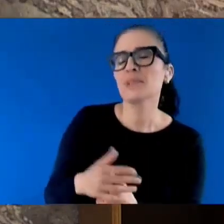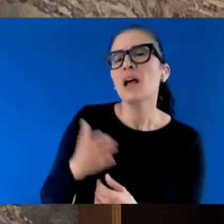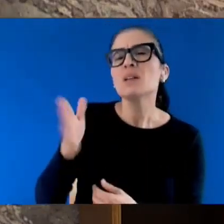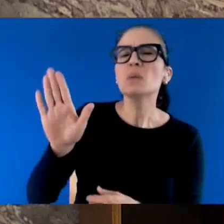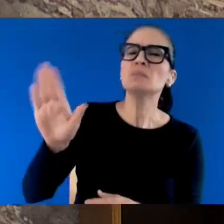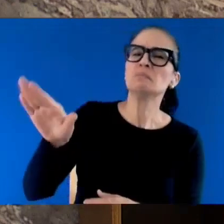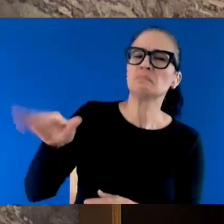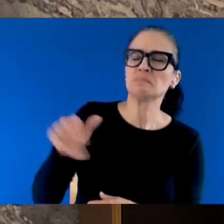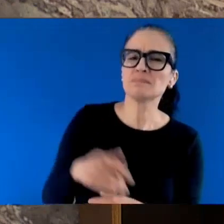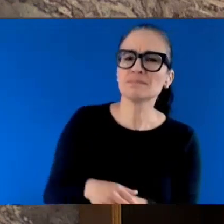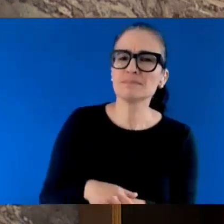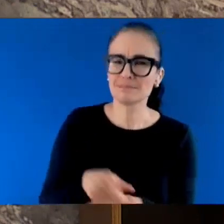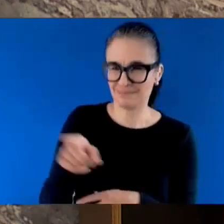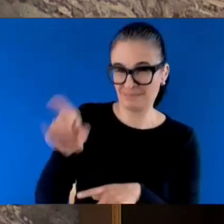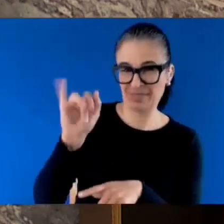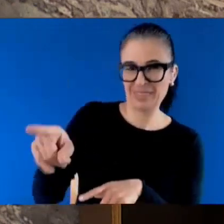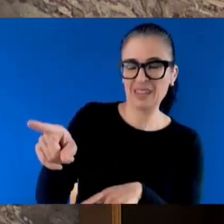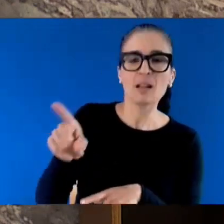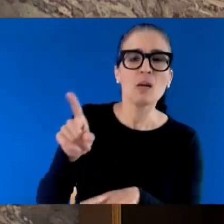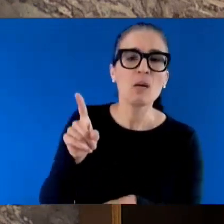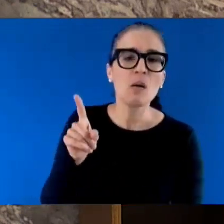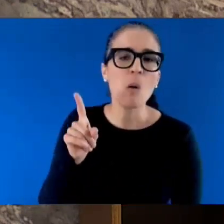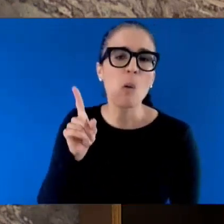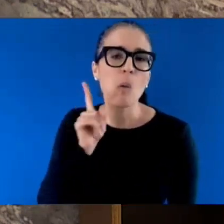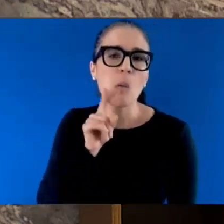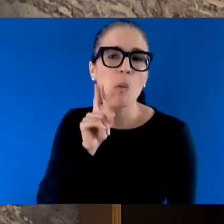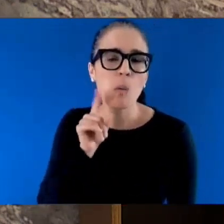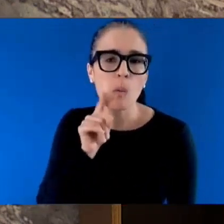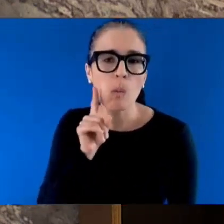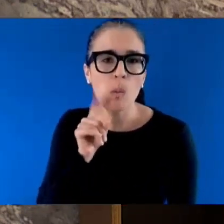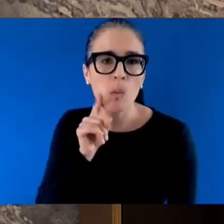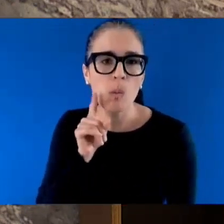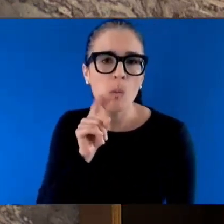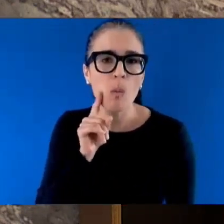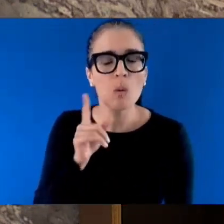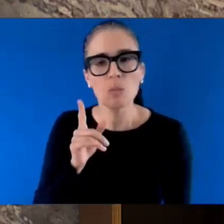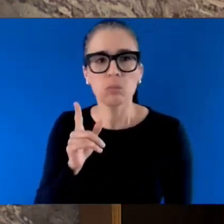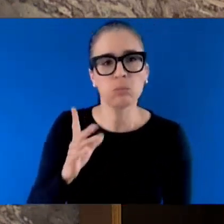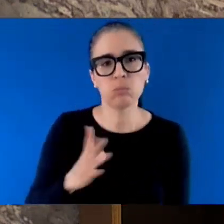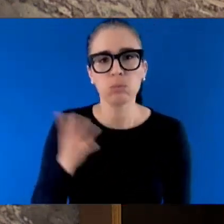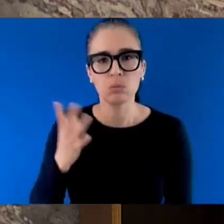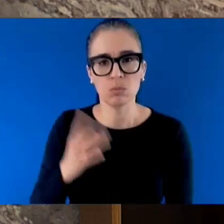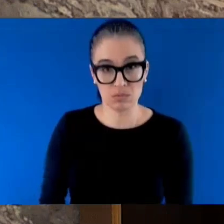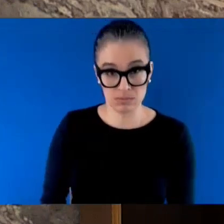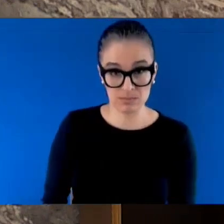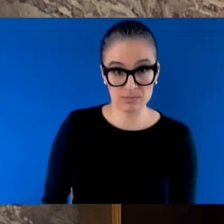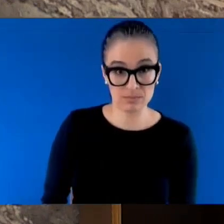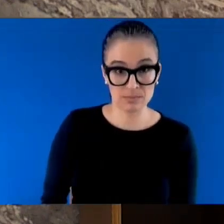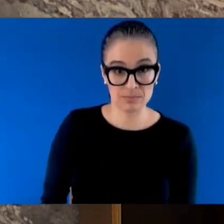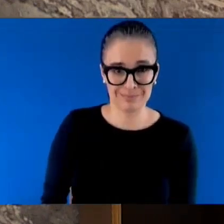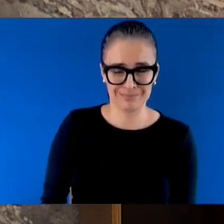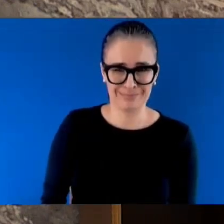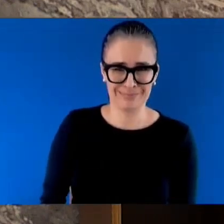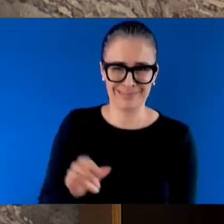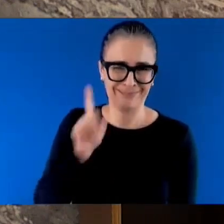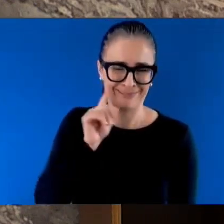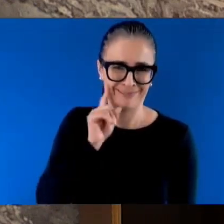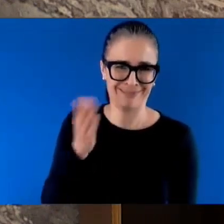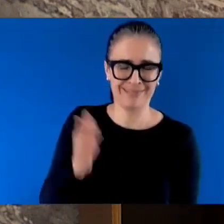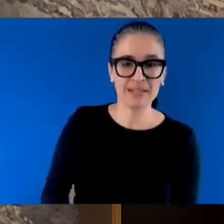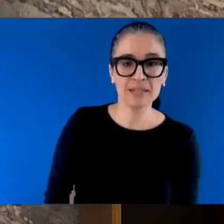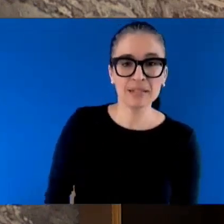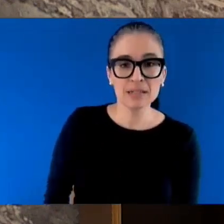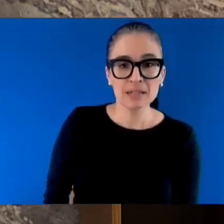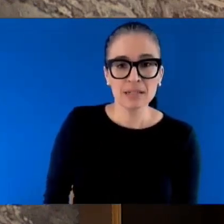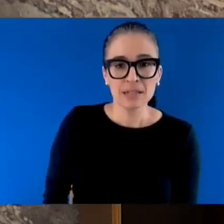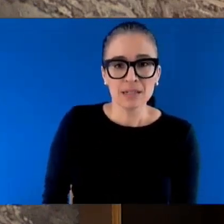from this minister. And the reality is this, that these are not isolated incidents anymore. These are now the new normal for public